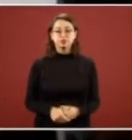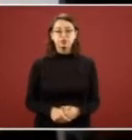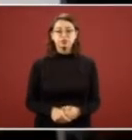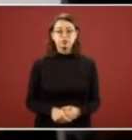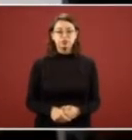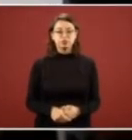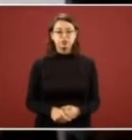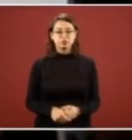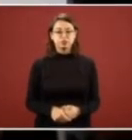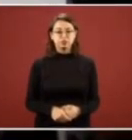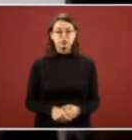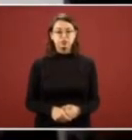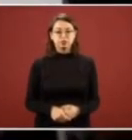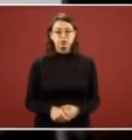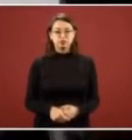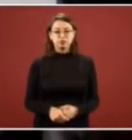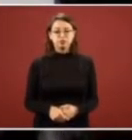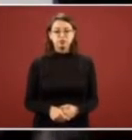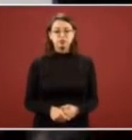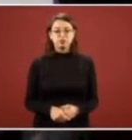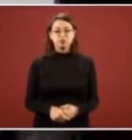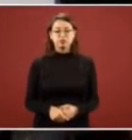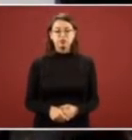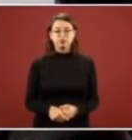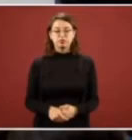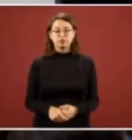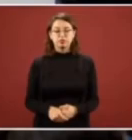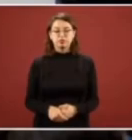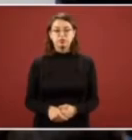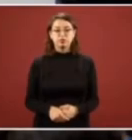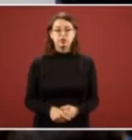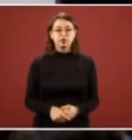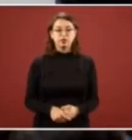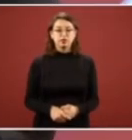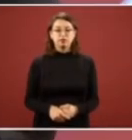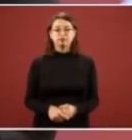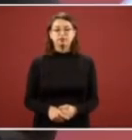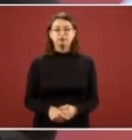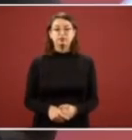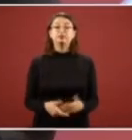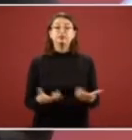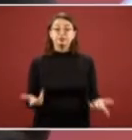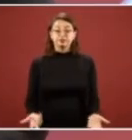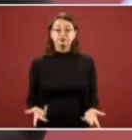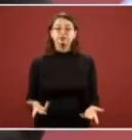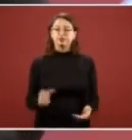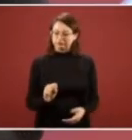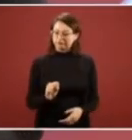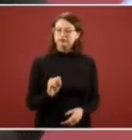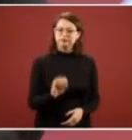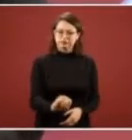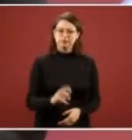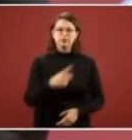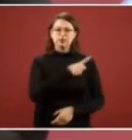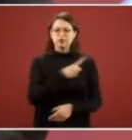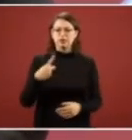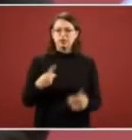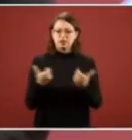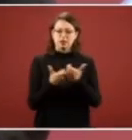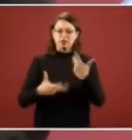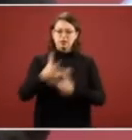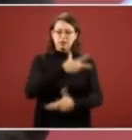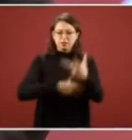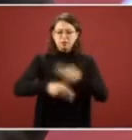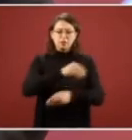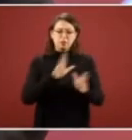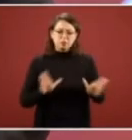Entonces. So therefore, tenemos que impulsar más el crecimiento económico. We have to